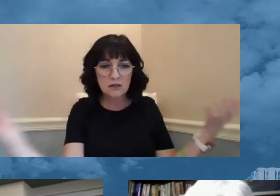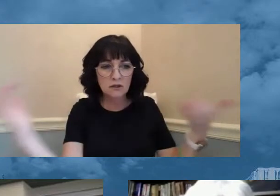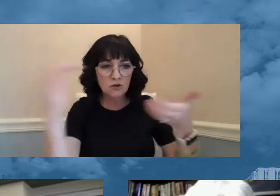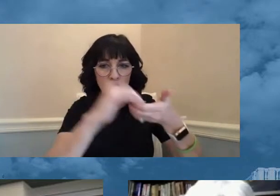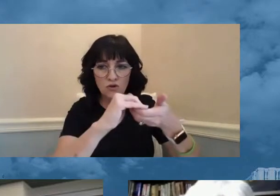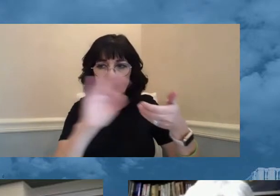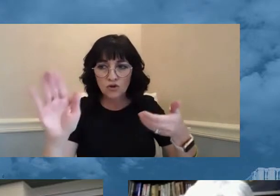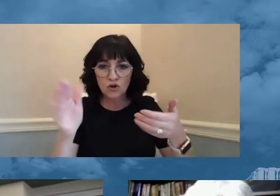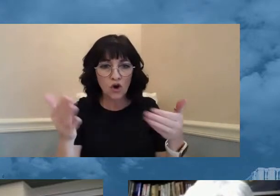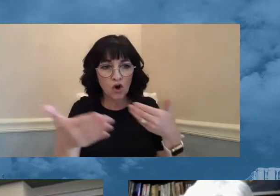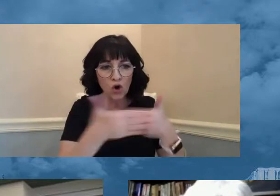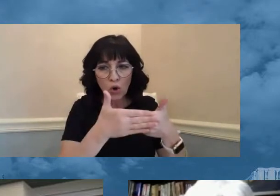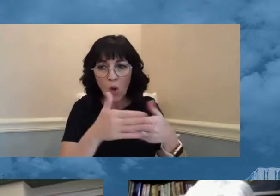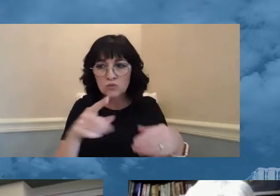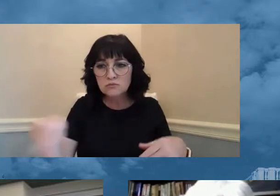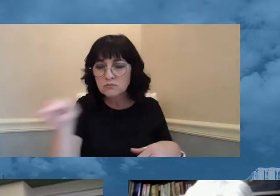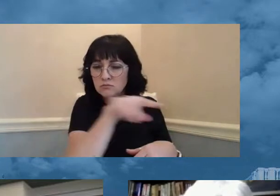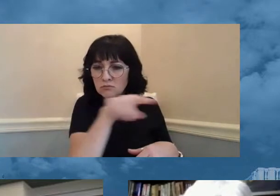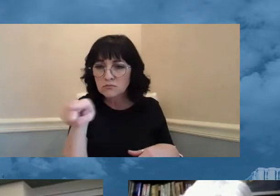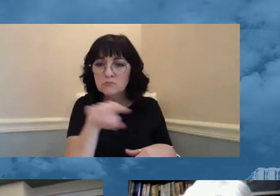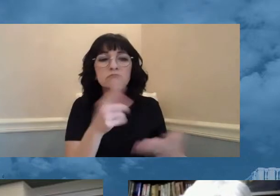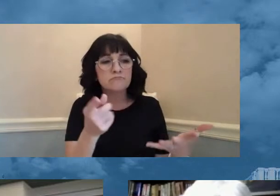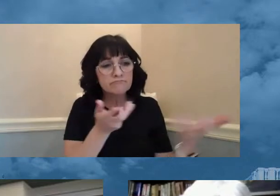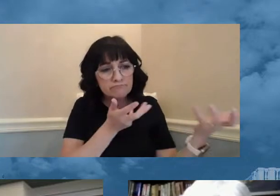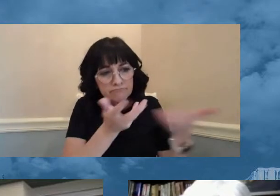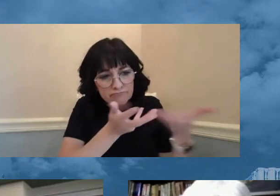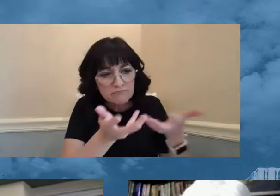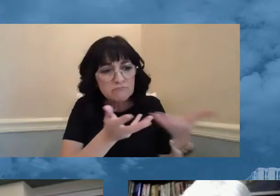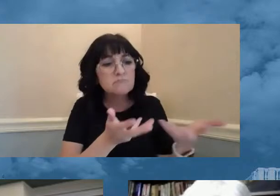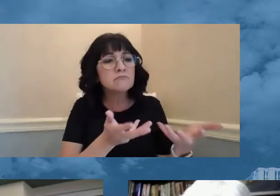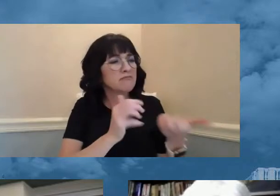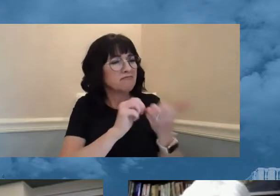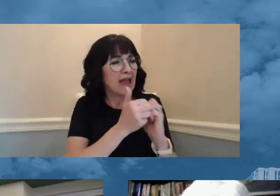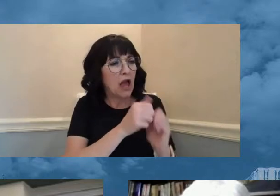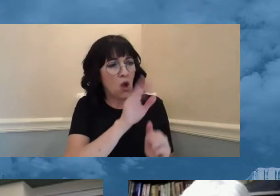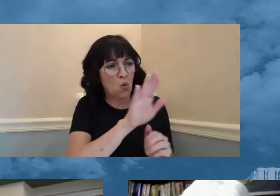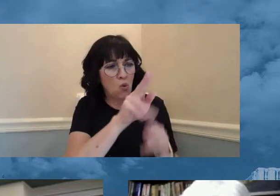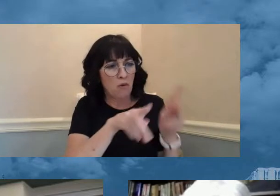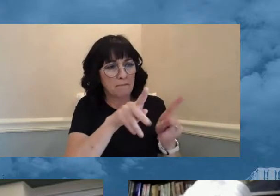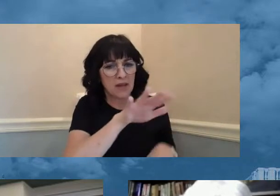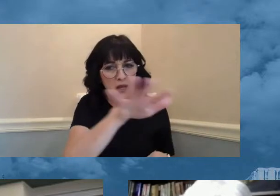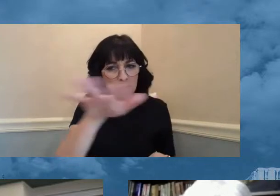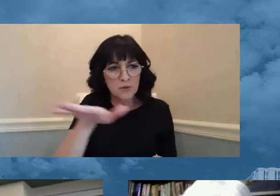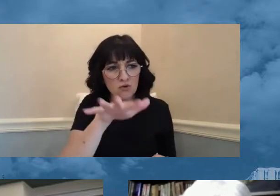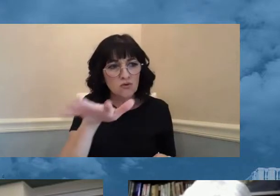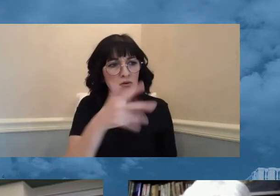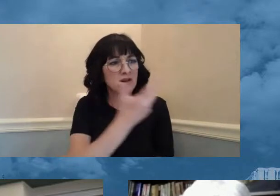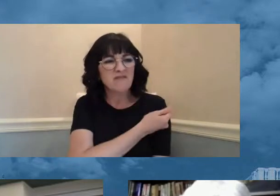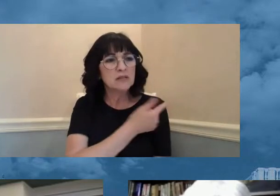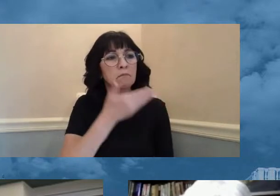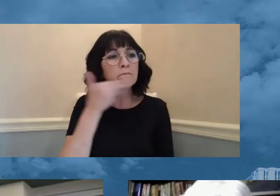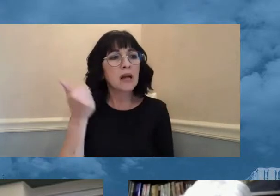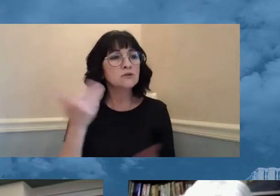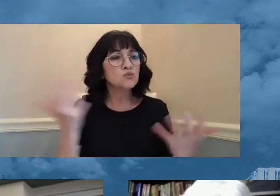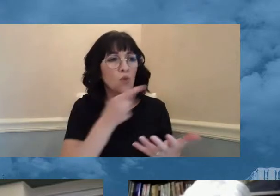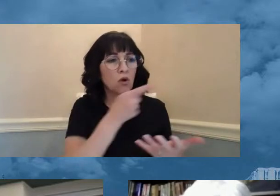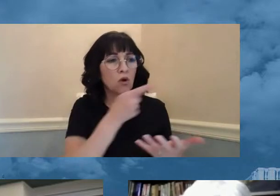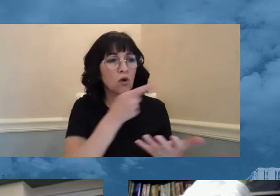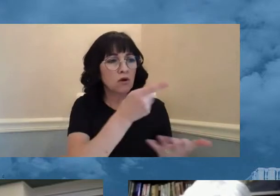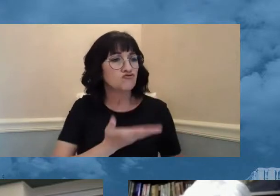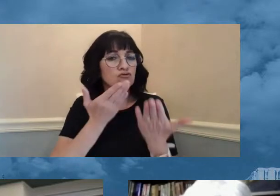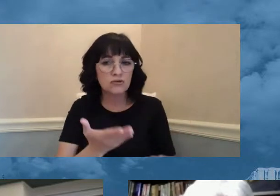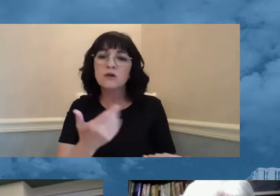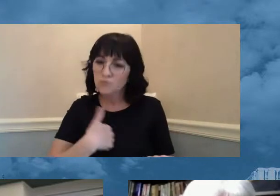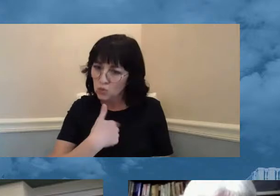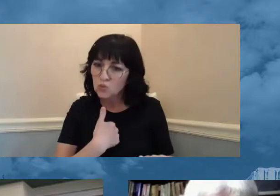leading the way in themselves getting vaccinated, and also, working with us or other vaccine partners like Dr. Tam